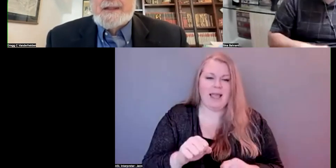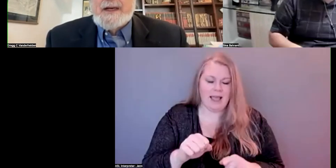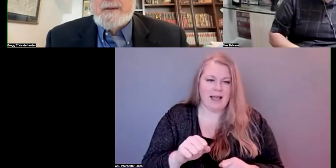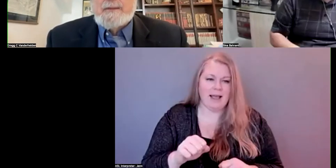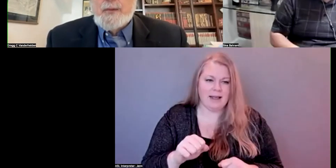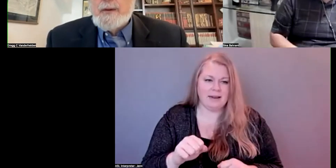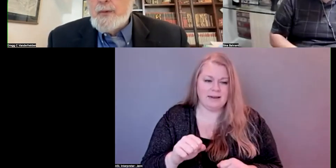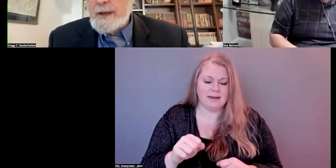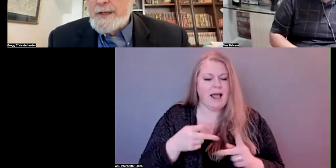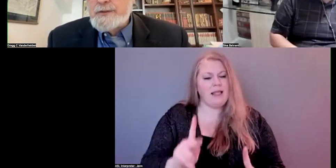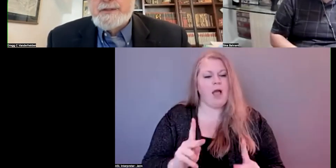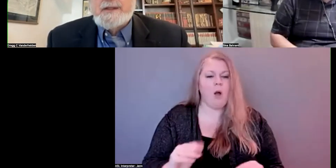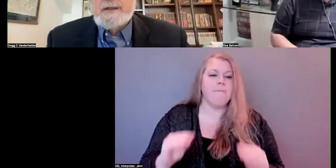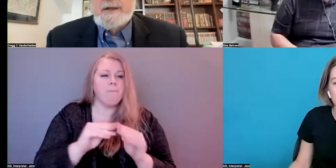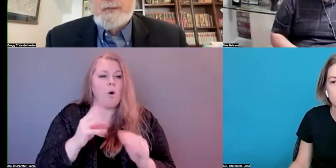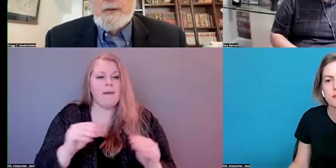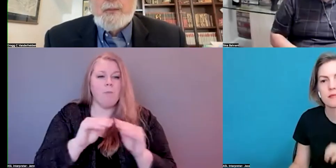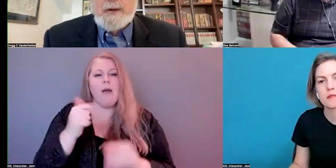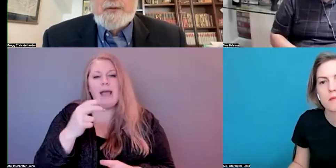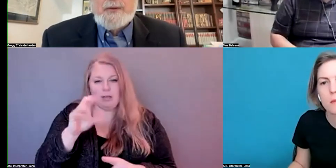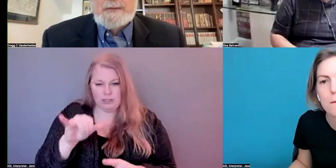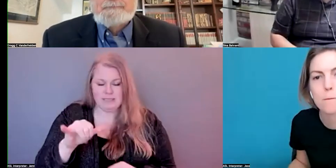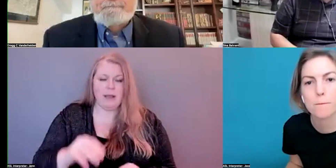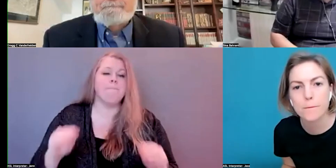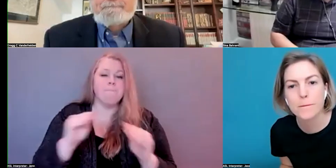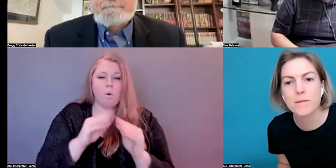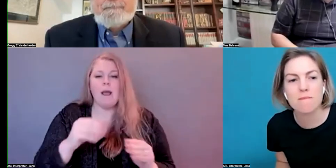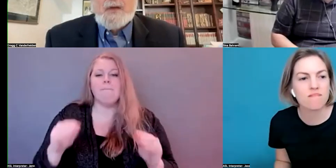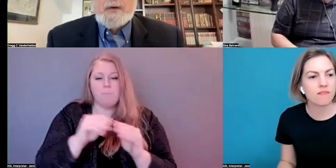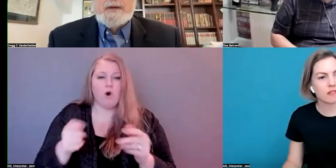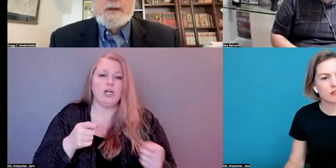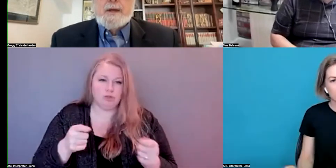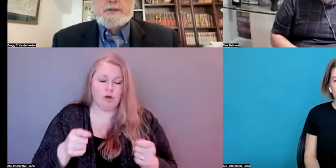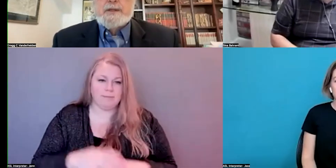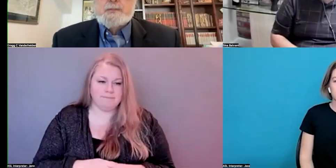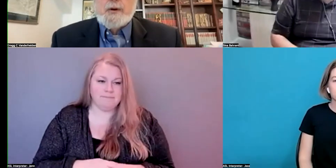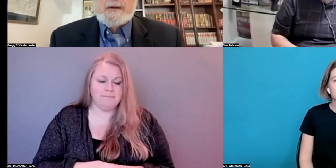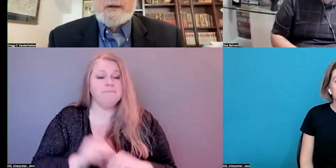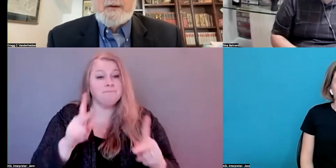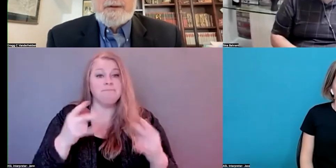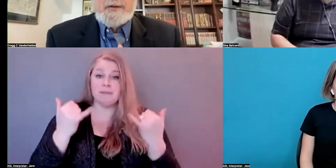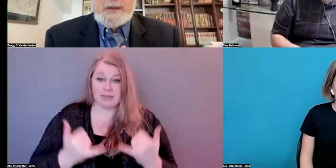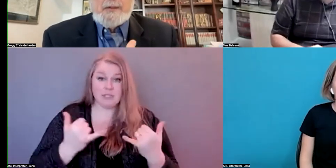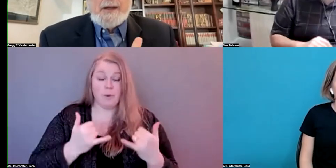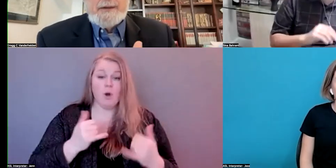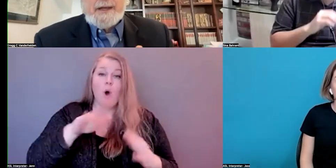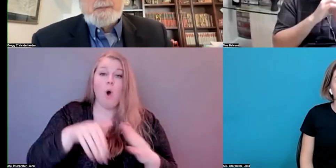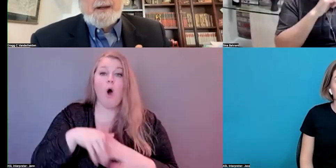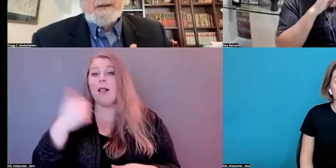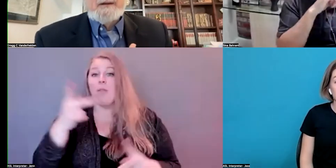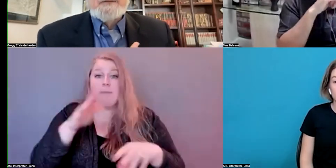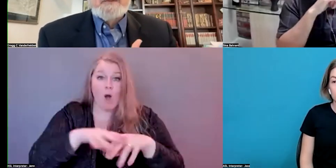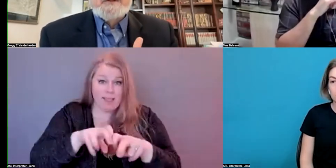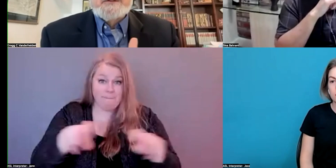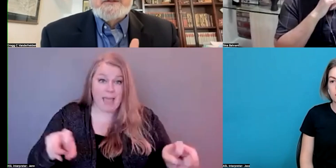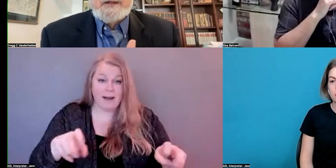to allow more and more agency, more and more control. Okay, so at this point, all the other people on the next